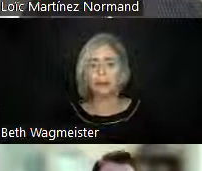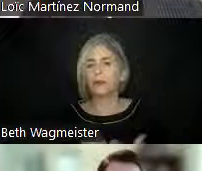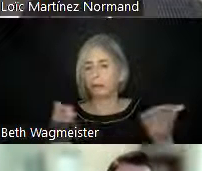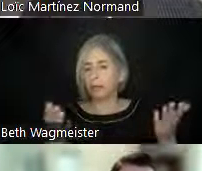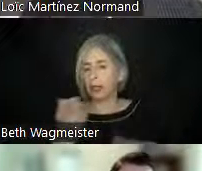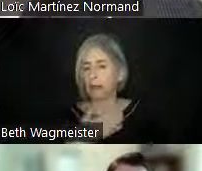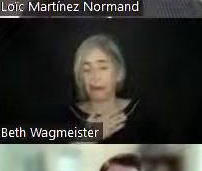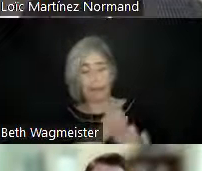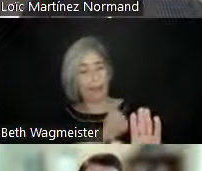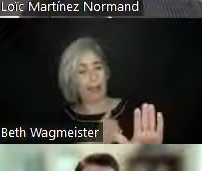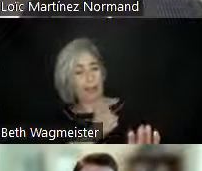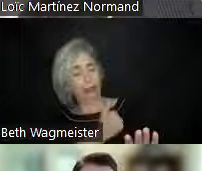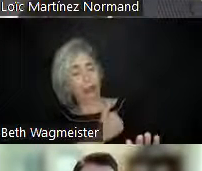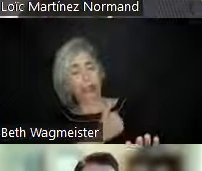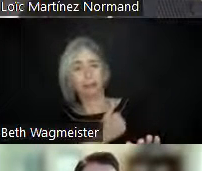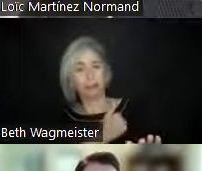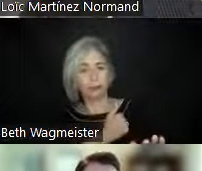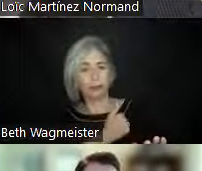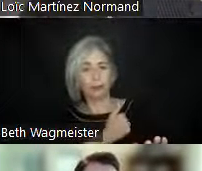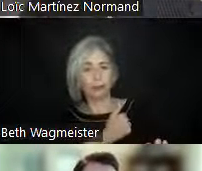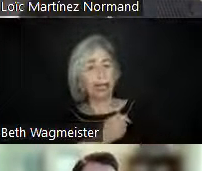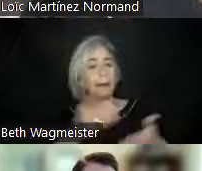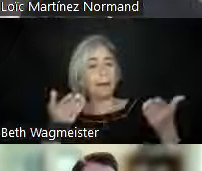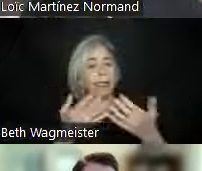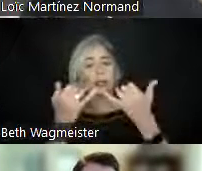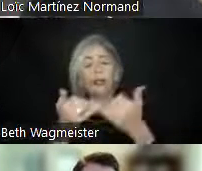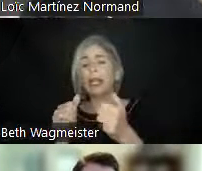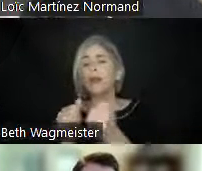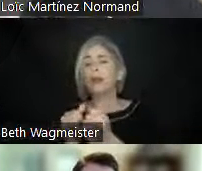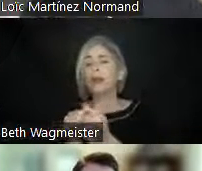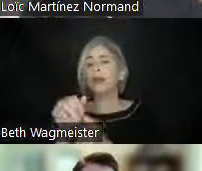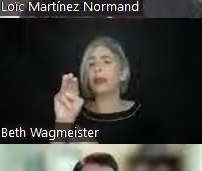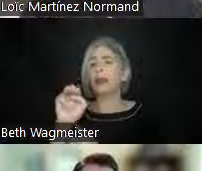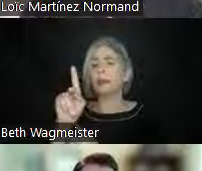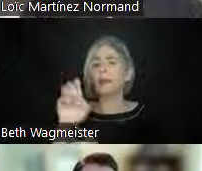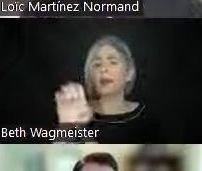So, in my apologies, I'm here today with Mike Gifford,